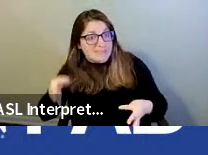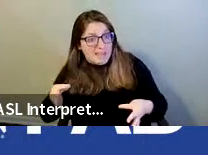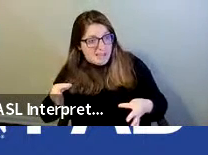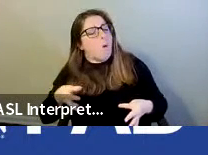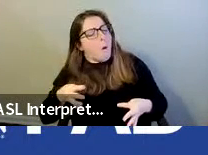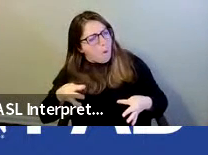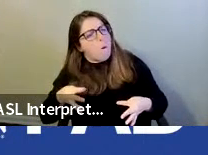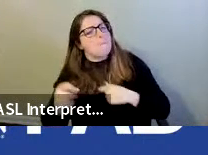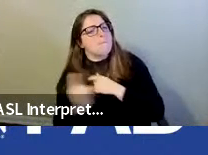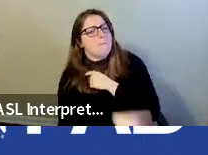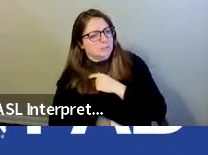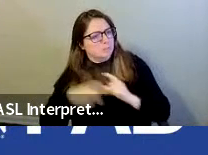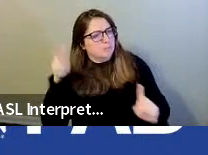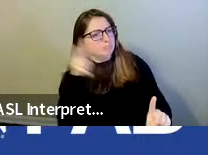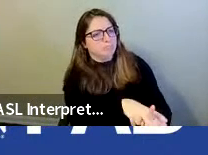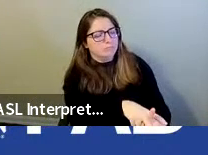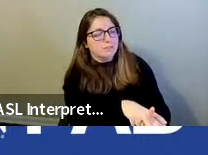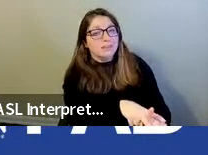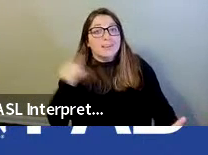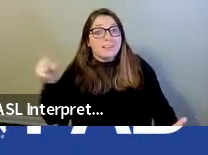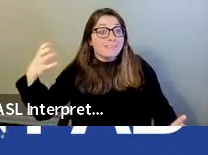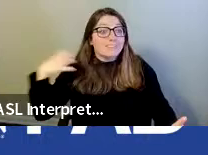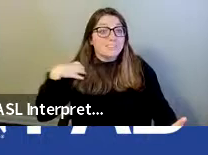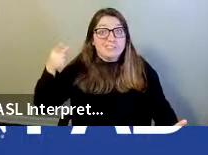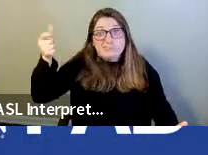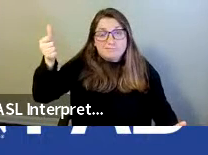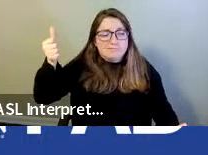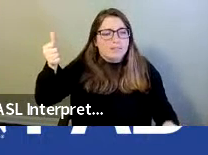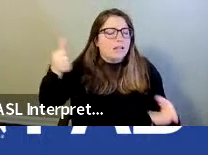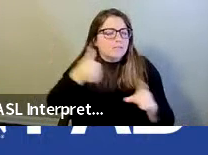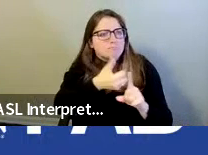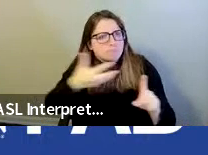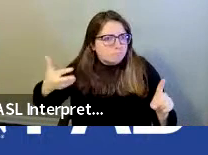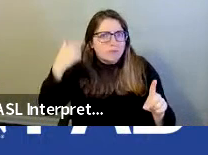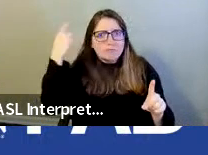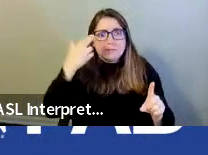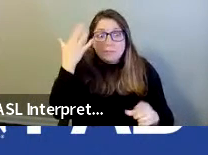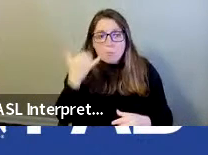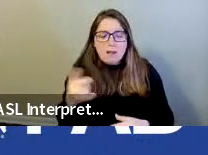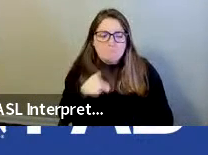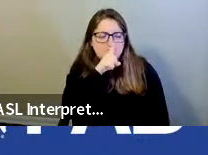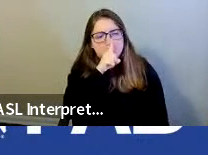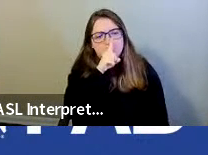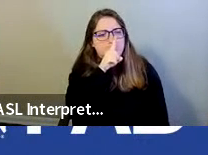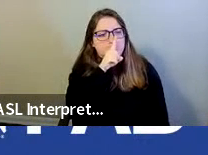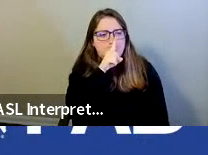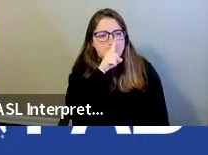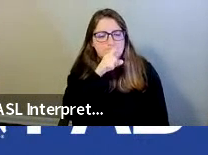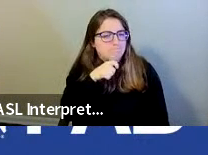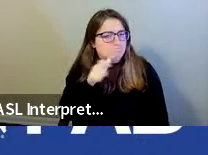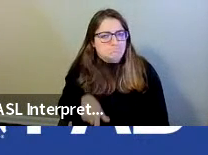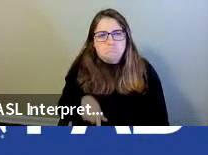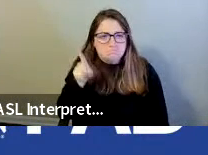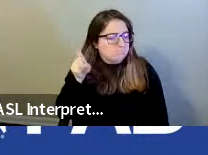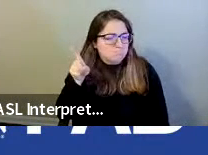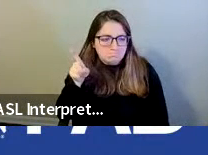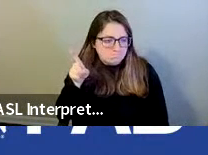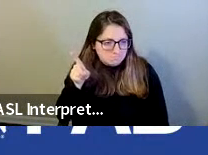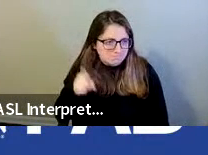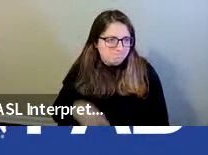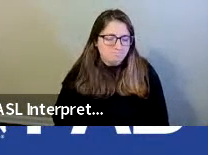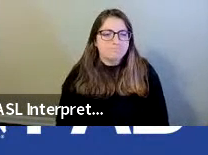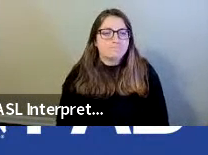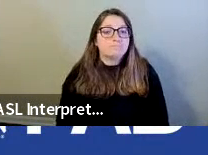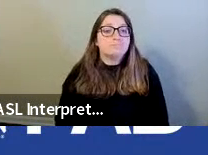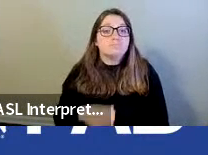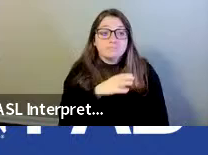not required to disclose their reason behind that assigned sanction. And often we